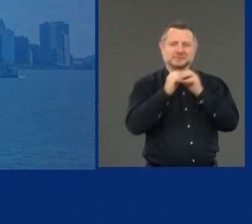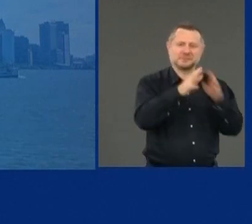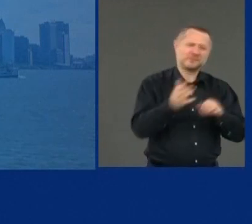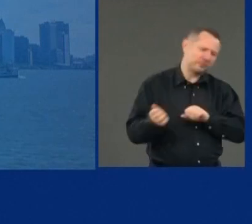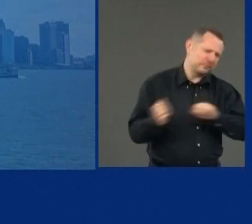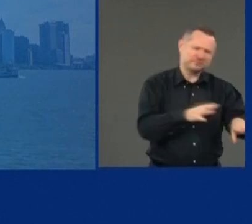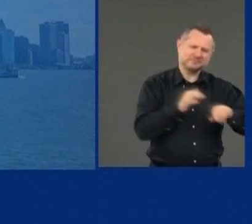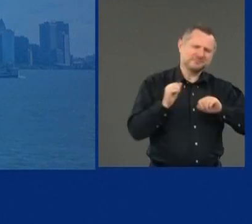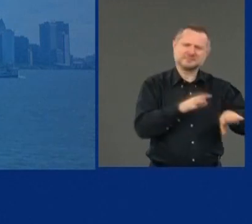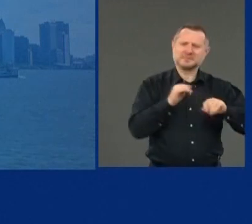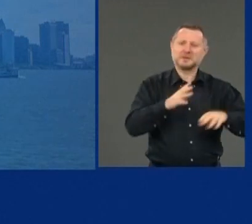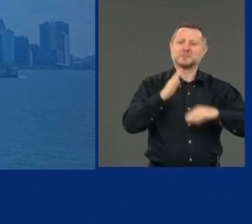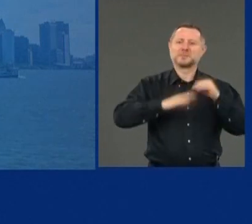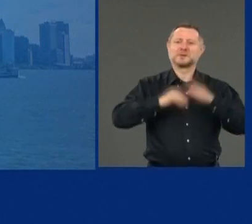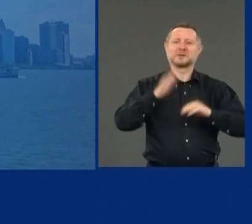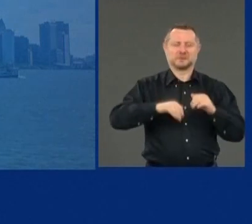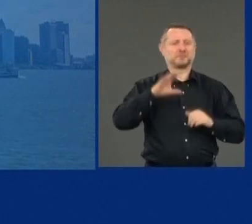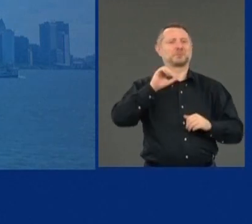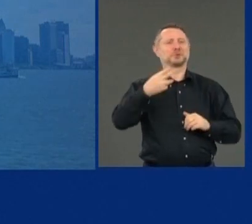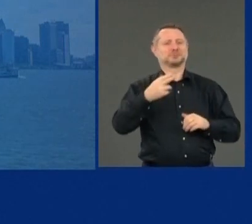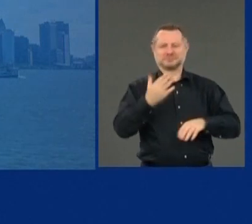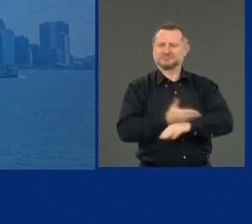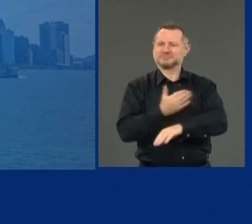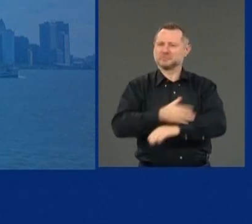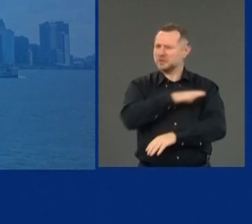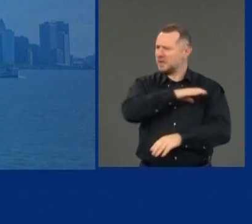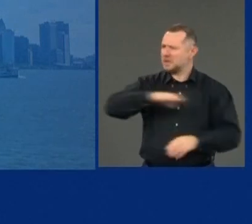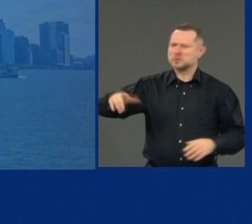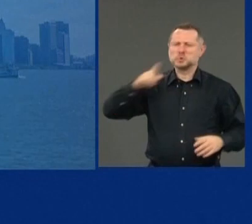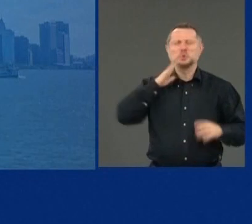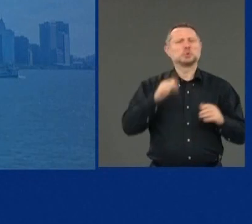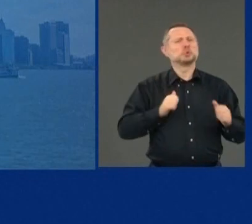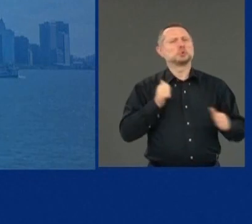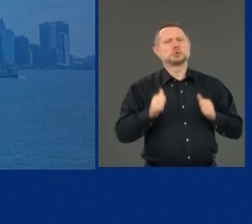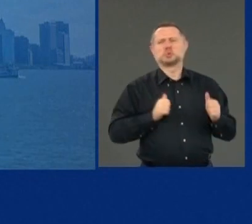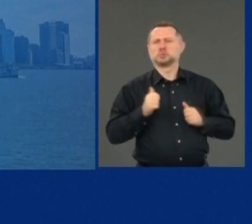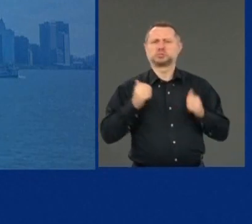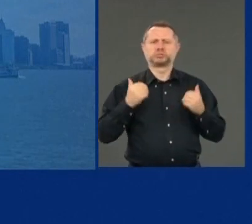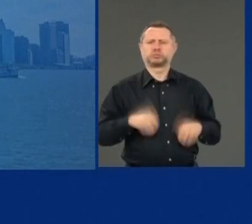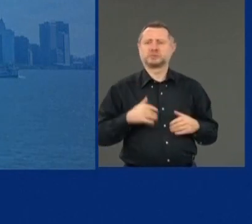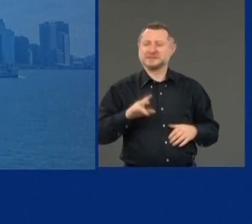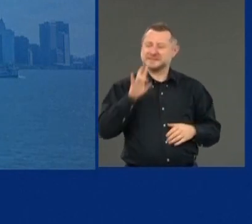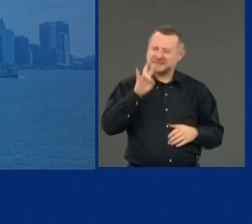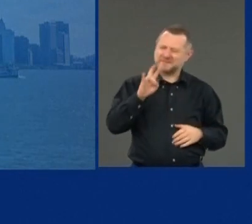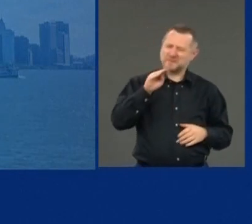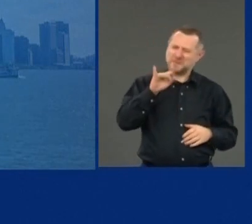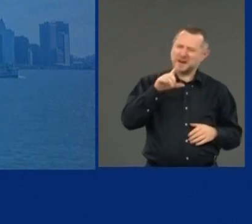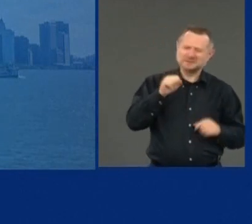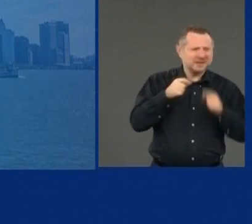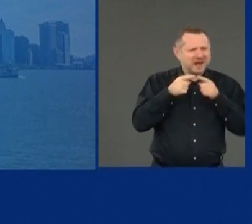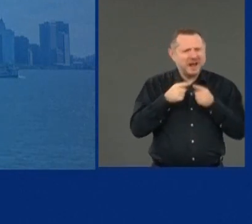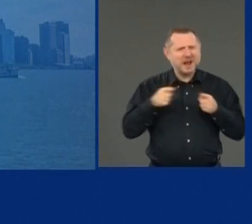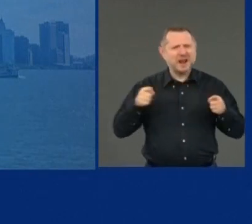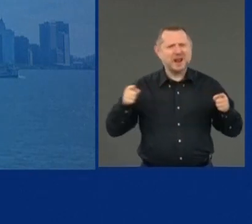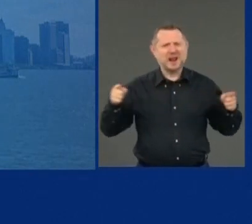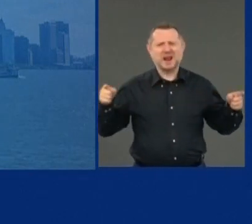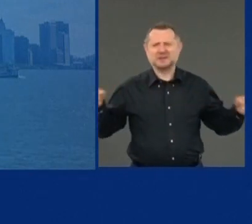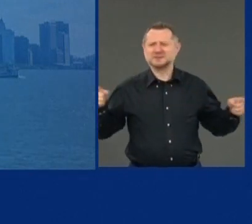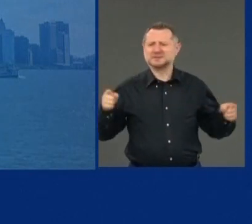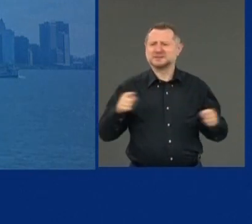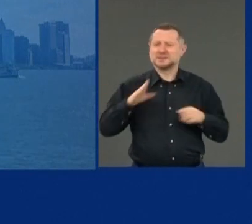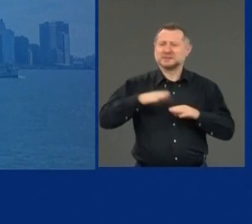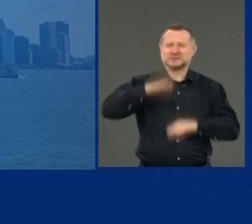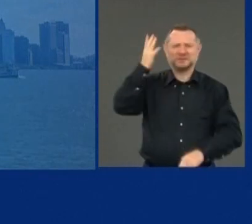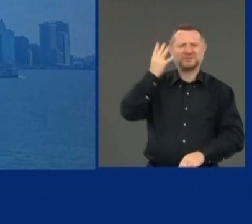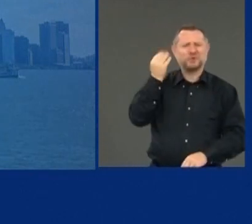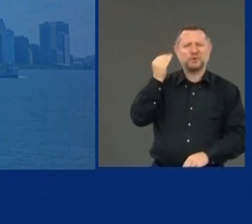beach. How ambitious. You're going to build a beach 7 miles long? 14 feet of fill? Well, that's